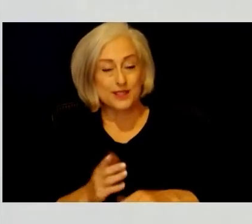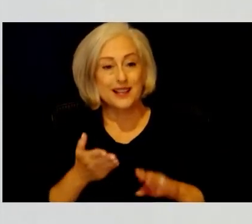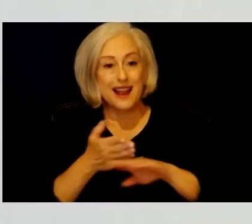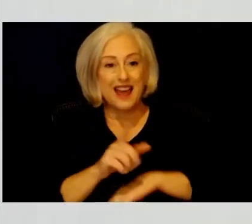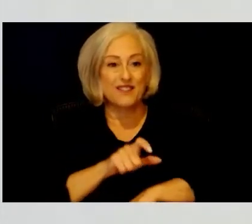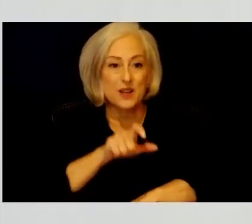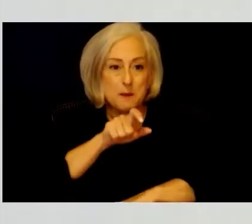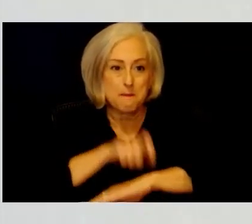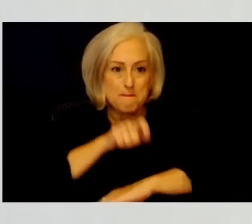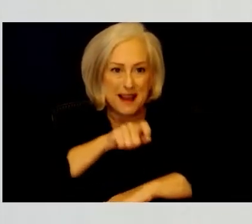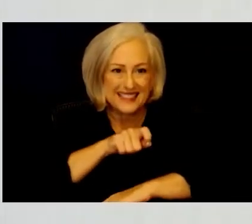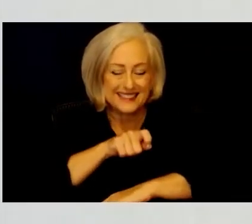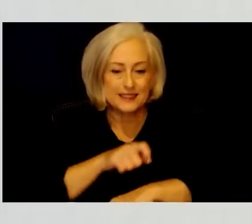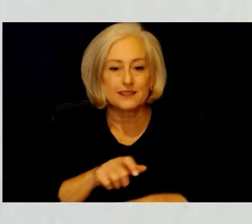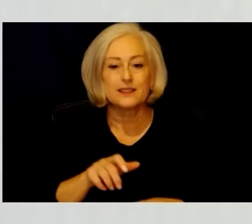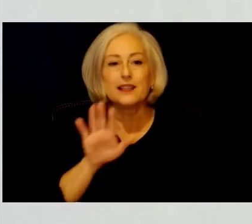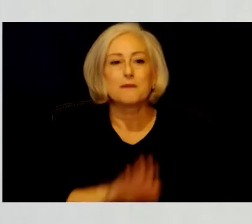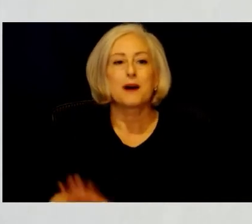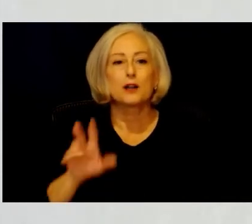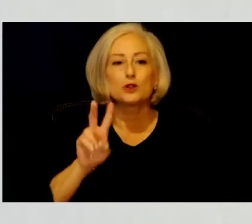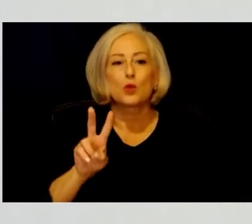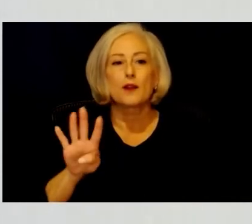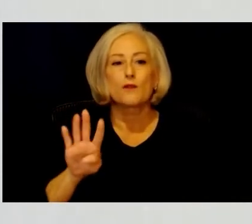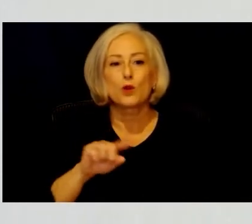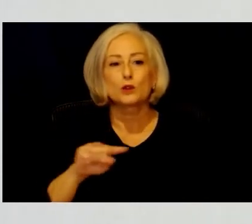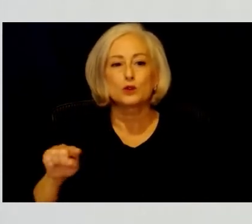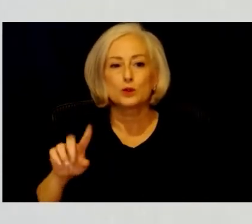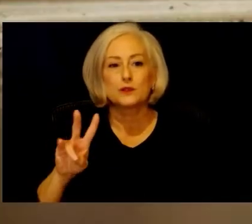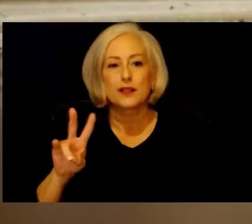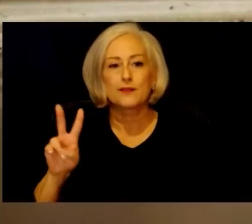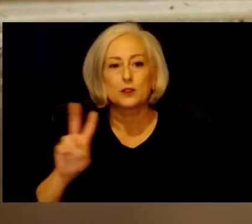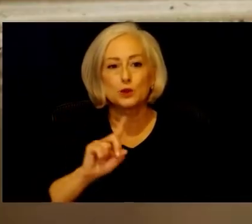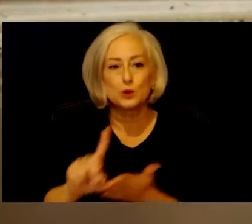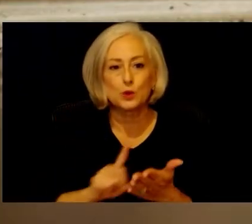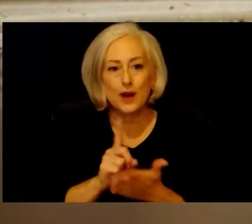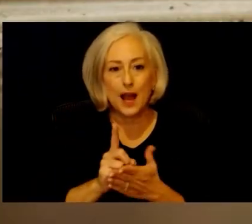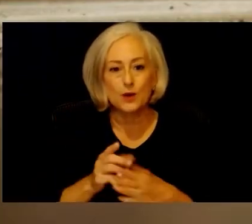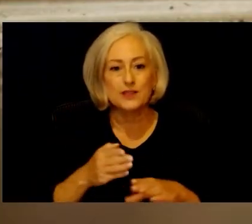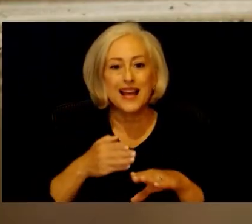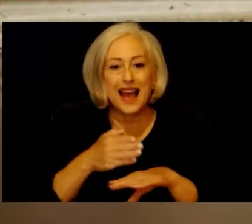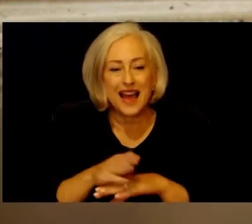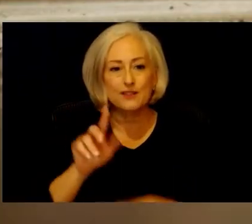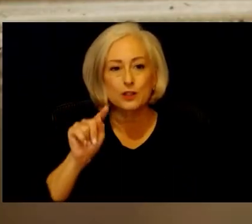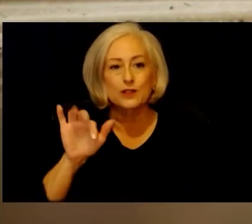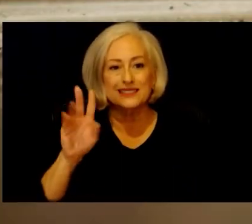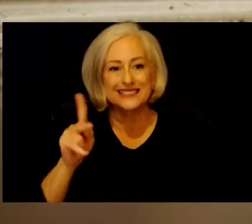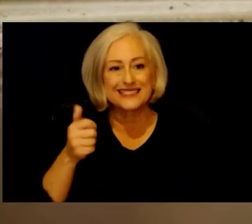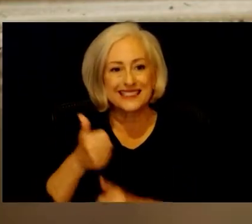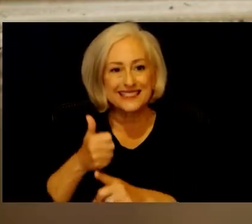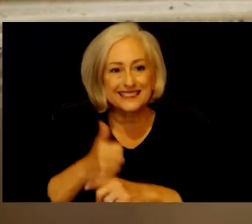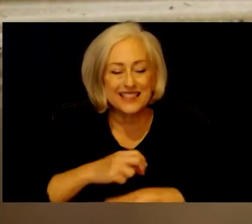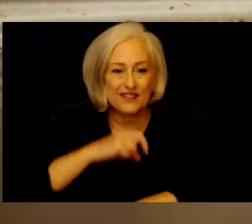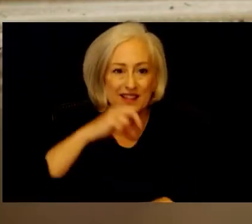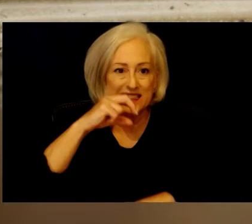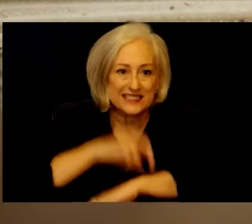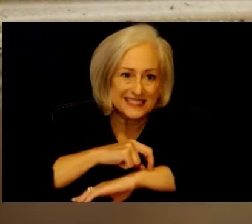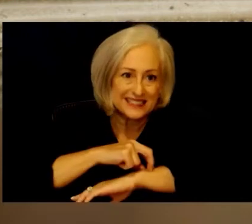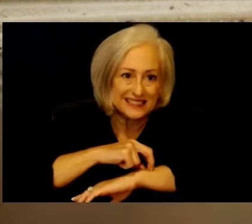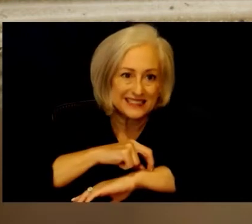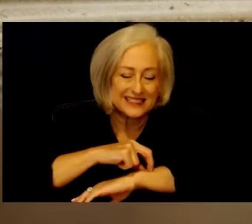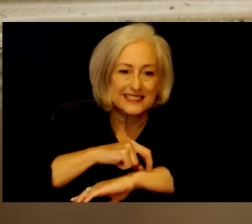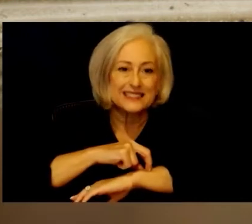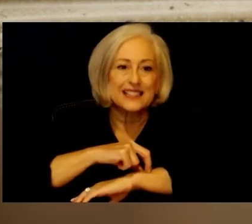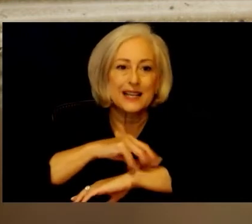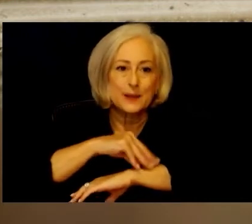probably 48 to 72 hours of a tick feeding before you can get infected. But ticks can be infected with